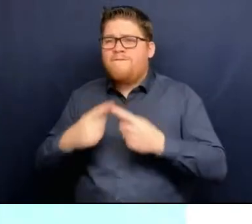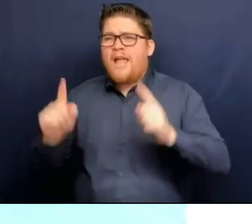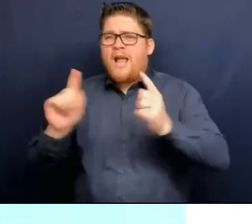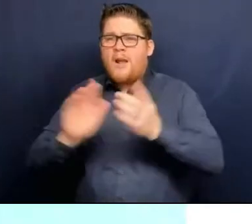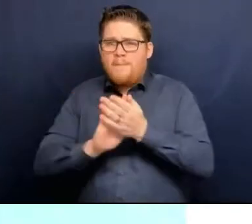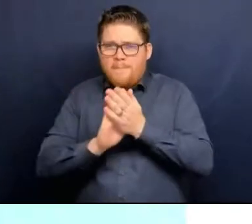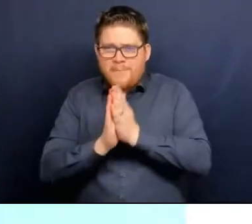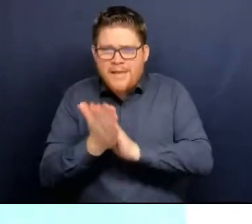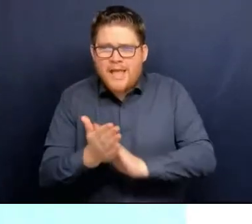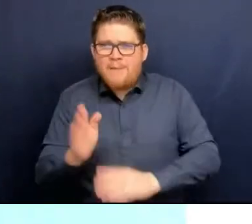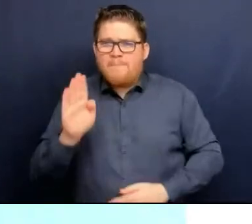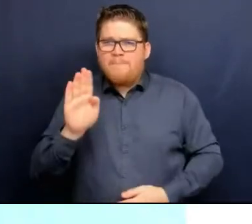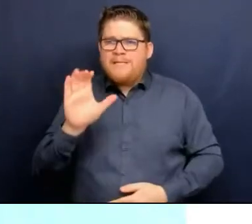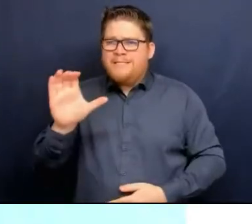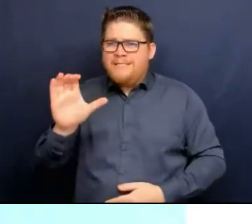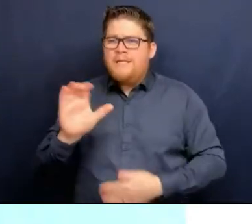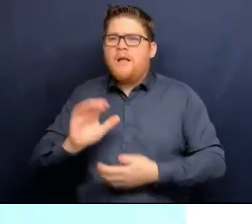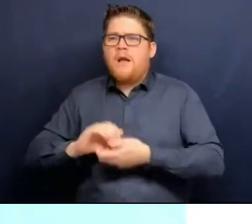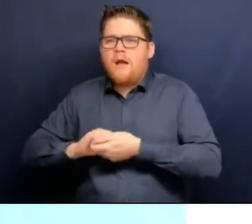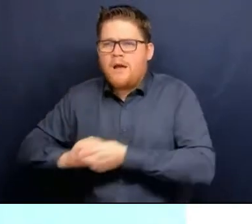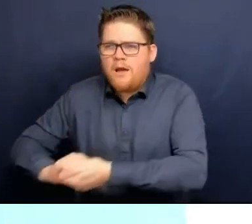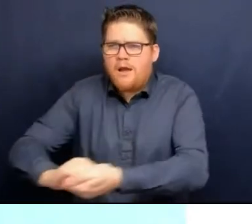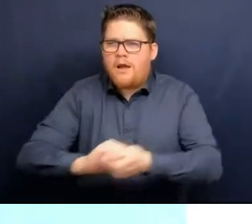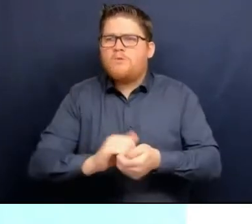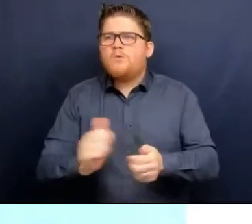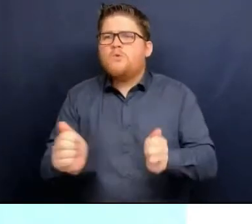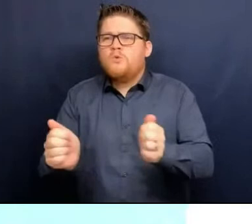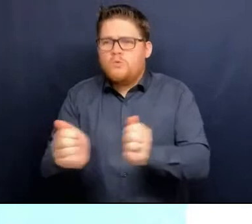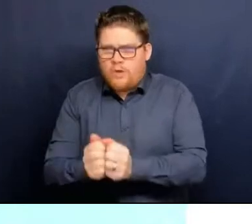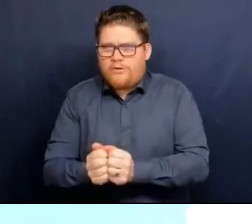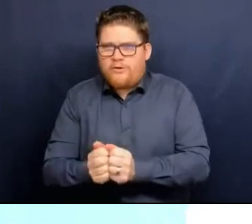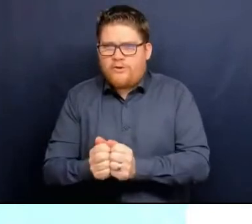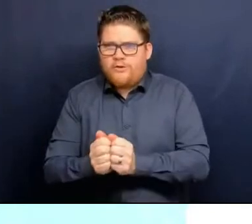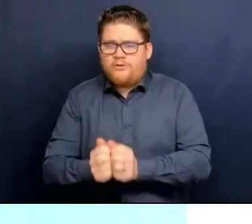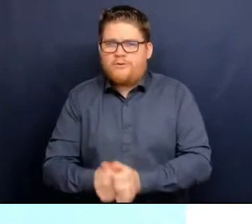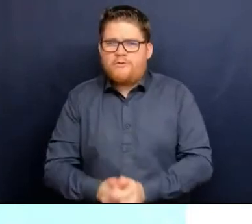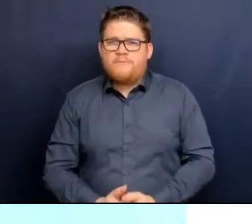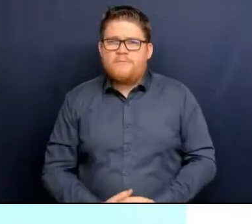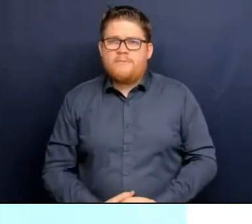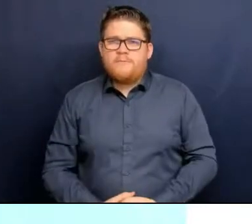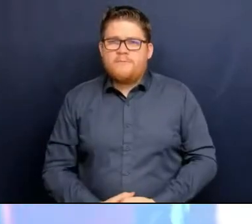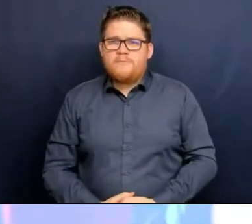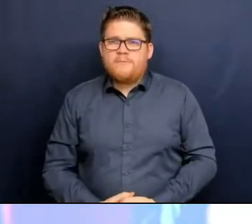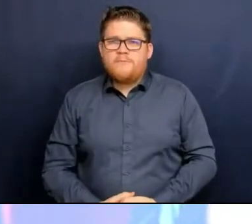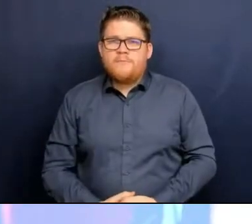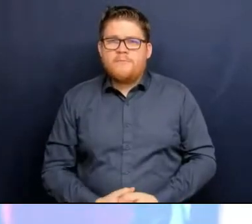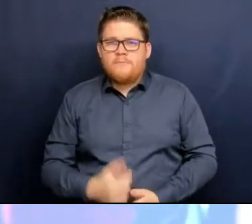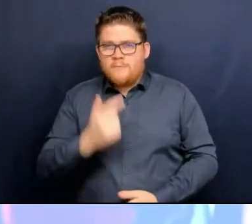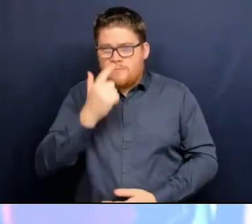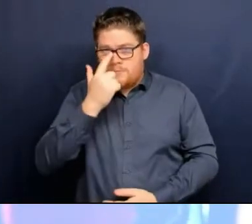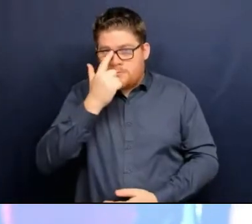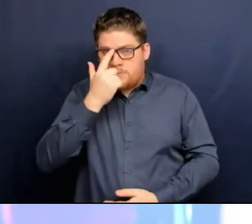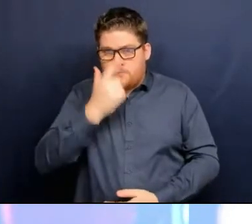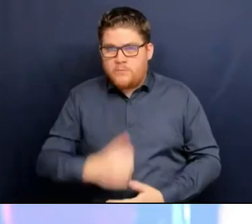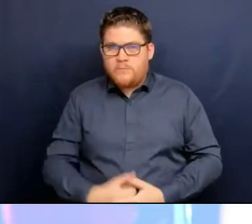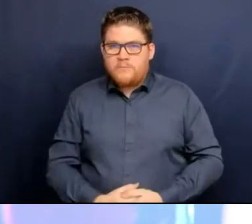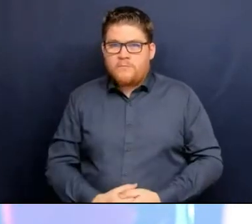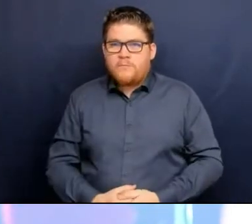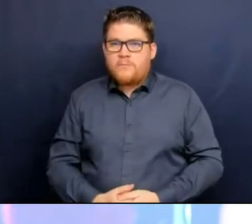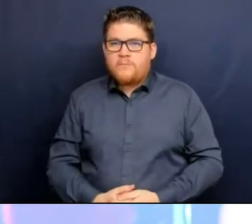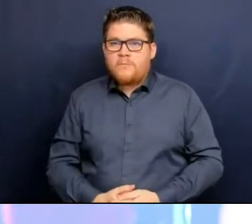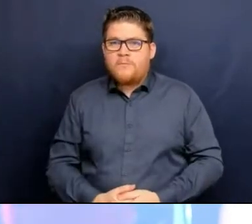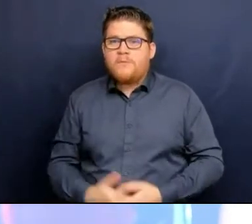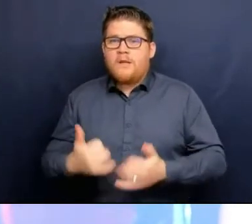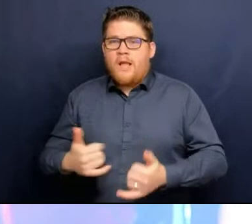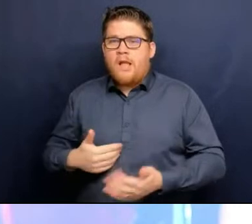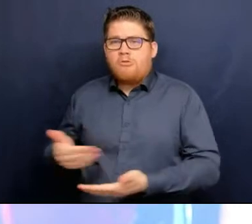I would now like to welcome, virtually, Haggis John Hackett to speak on behalf of the Alliance of Modern Treaty